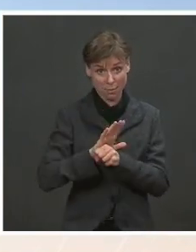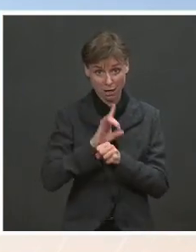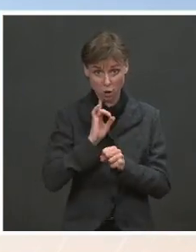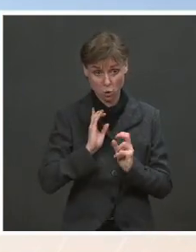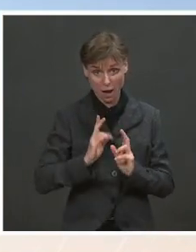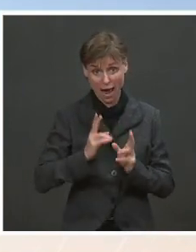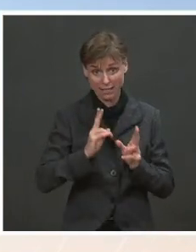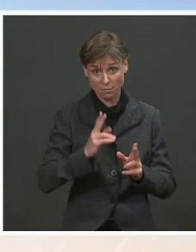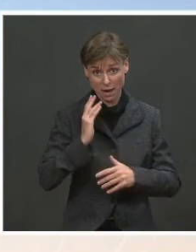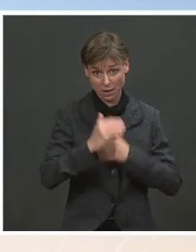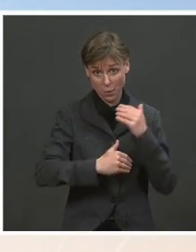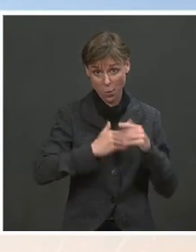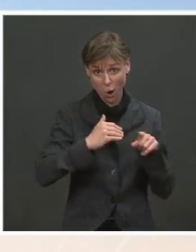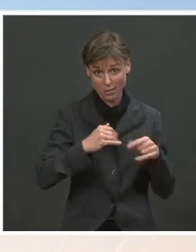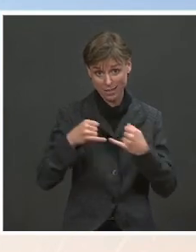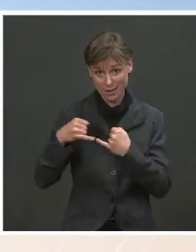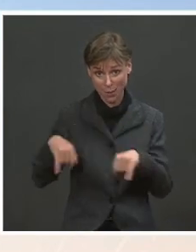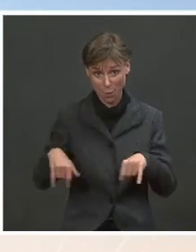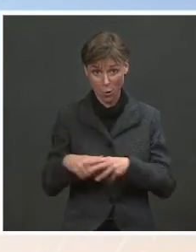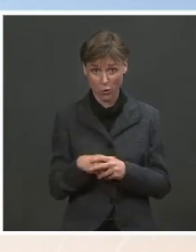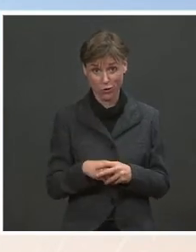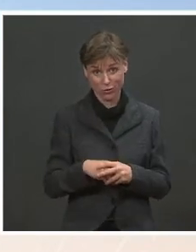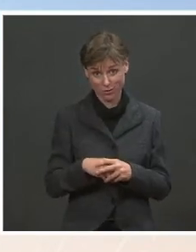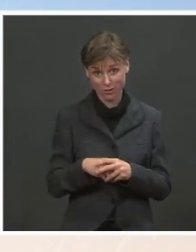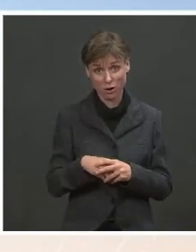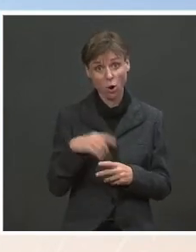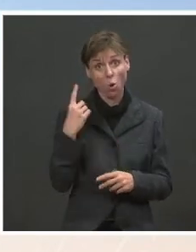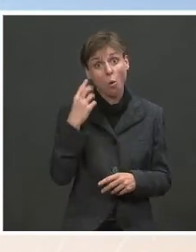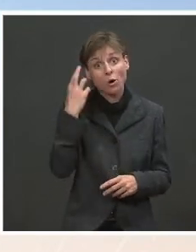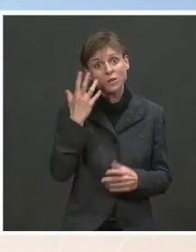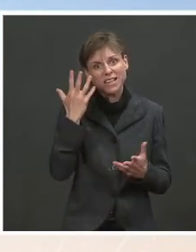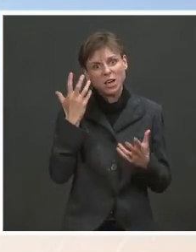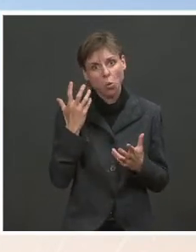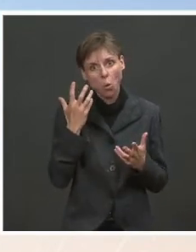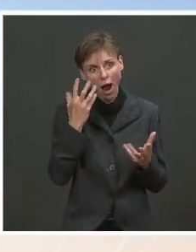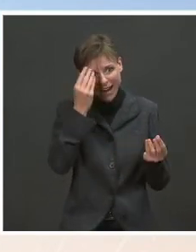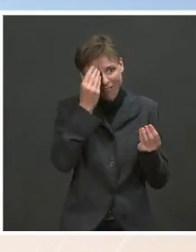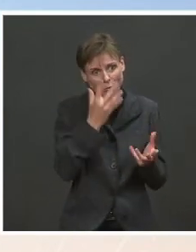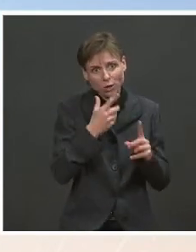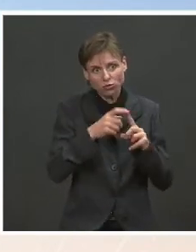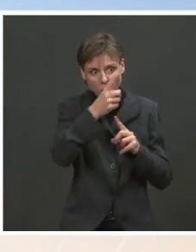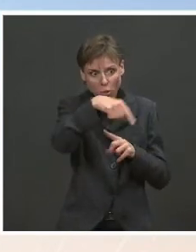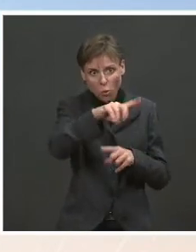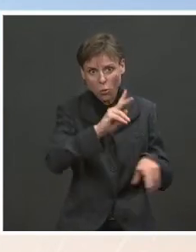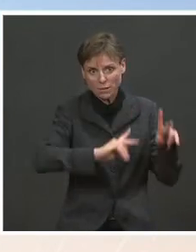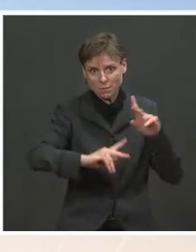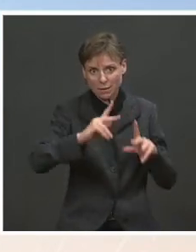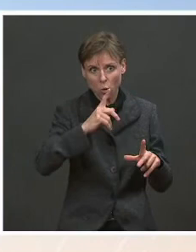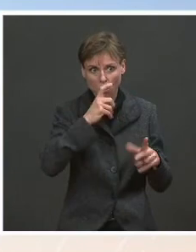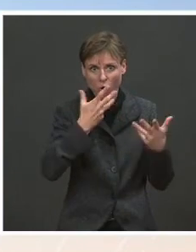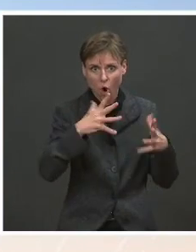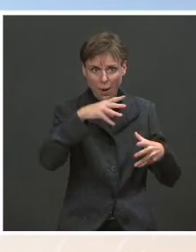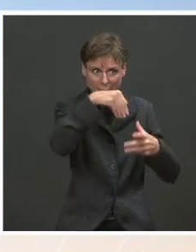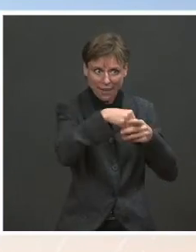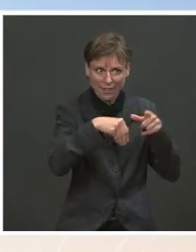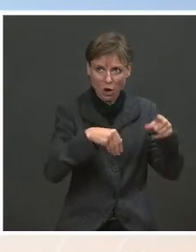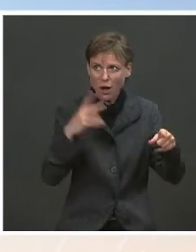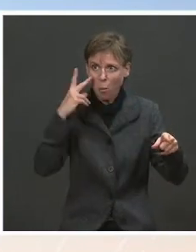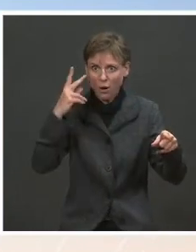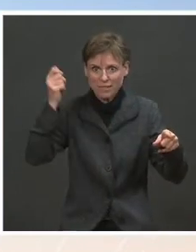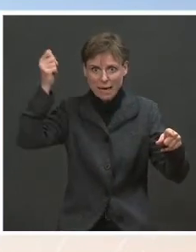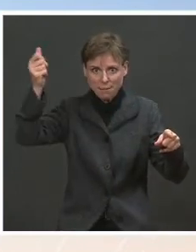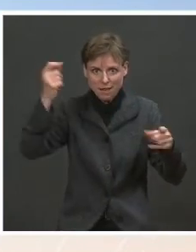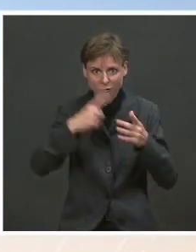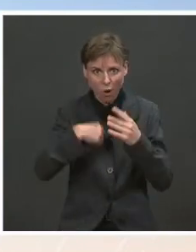at the border. One of the reasons he wanted a briefing from people who have been in there is so he can see himself what it looks like. And he has redoubled, he was